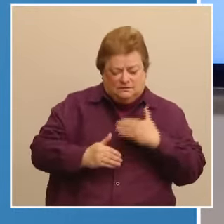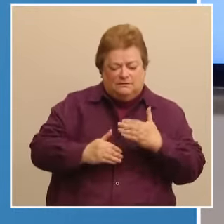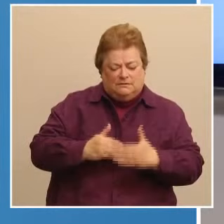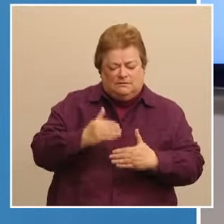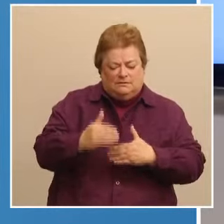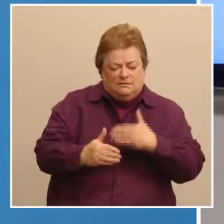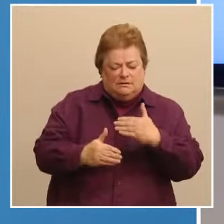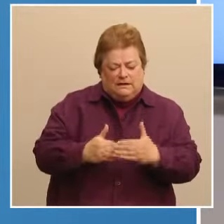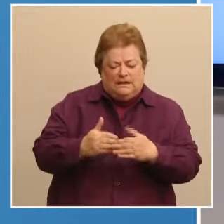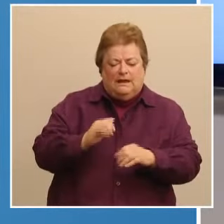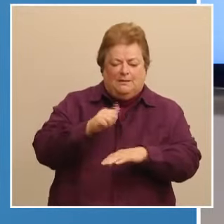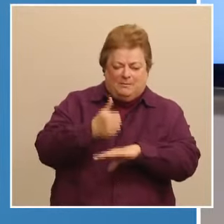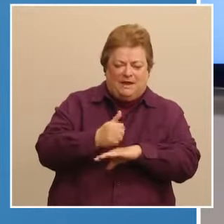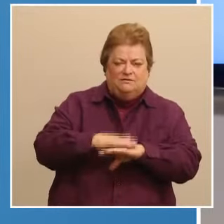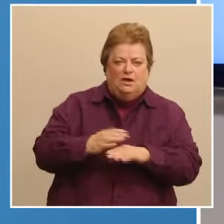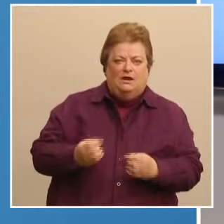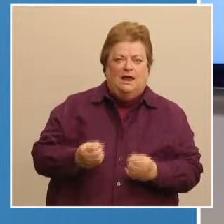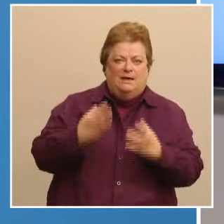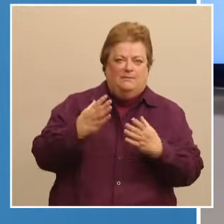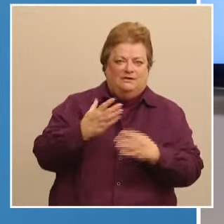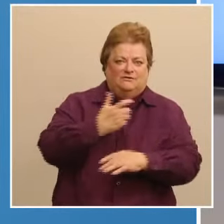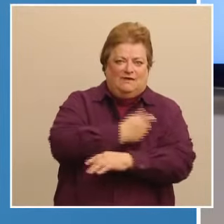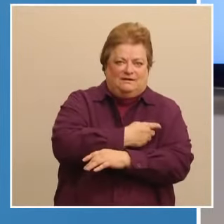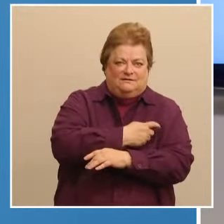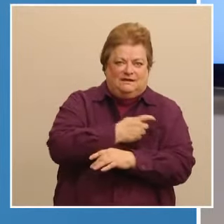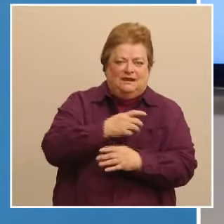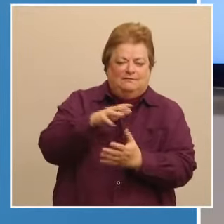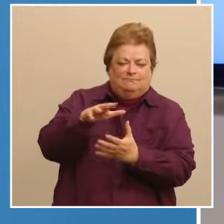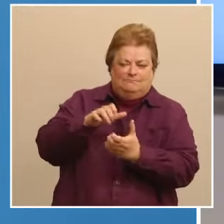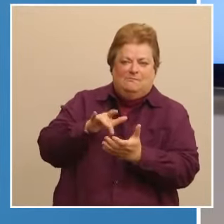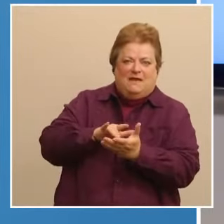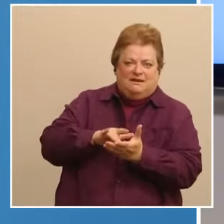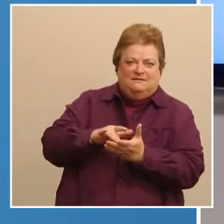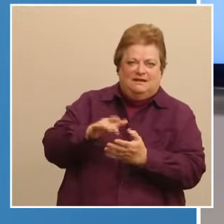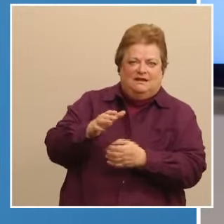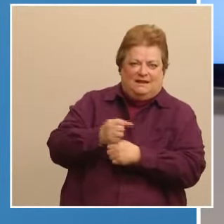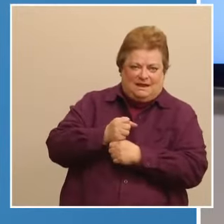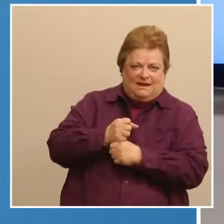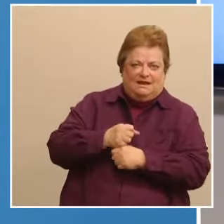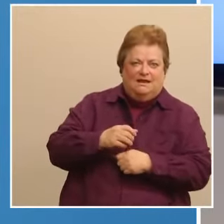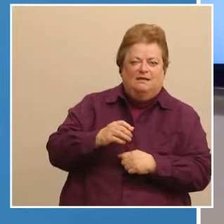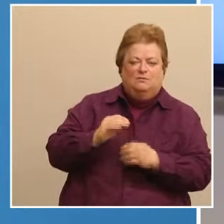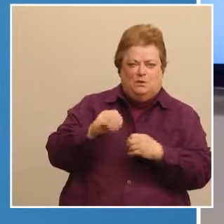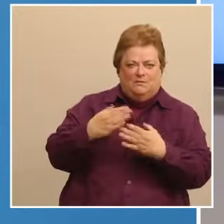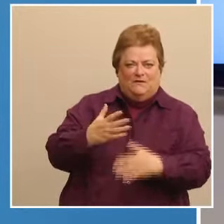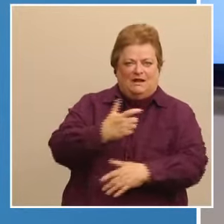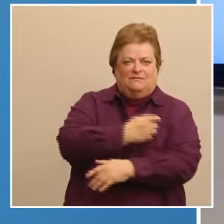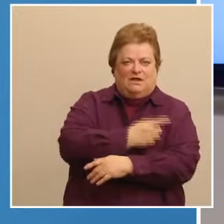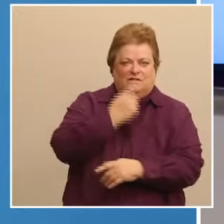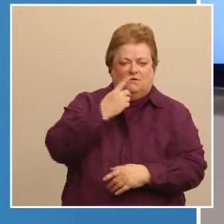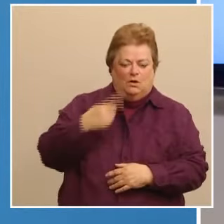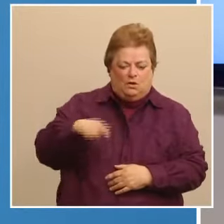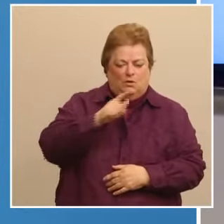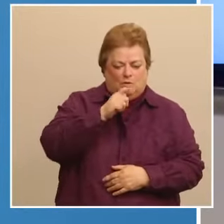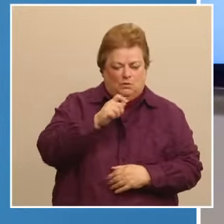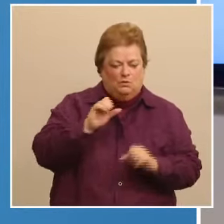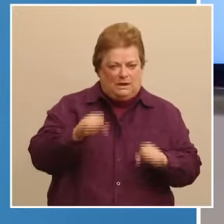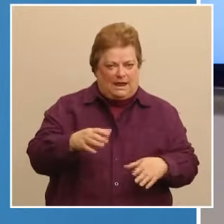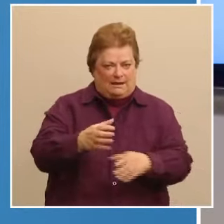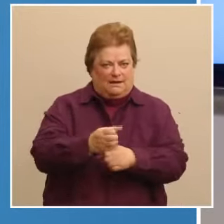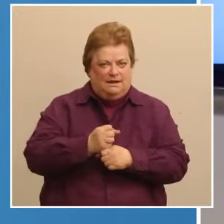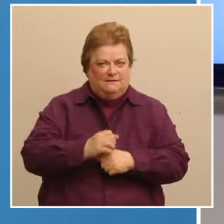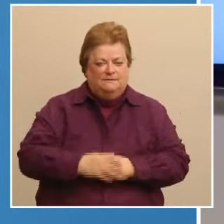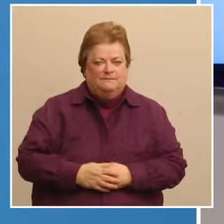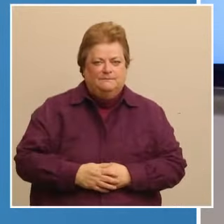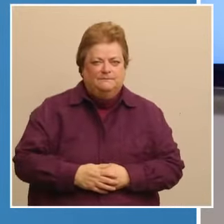the available vaccine supply with select retail pharmacies who are providing vaccine to those who are eligible.